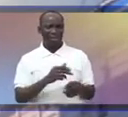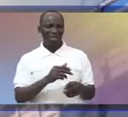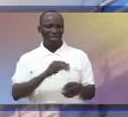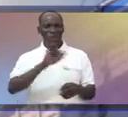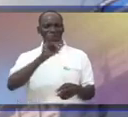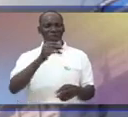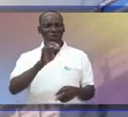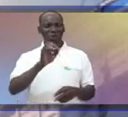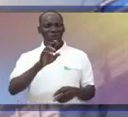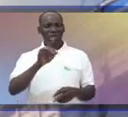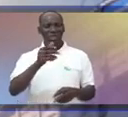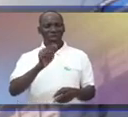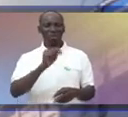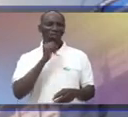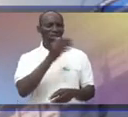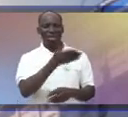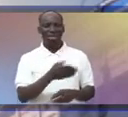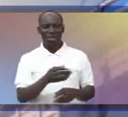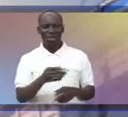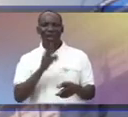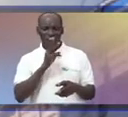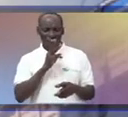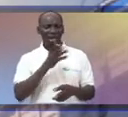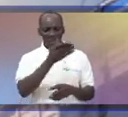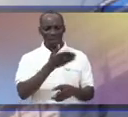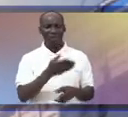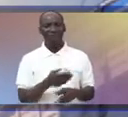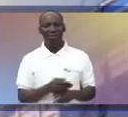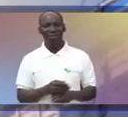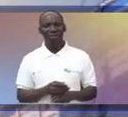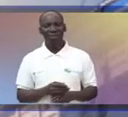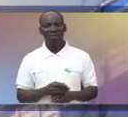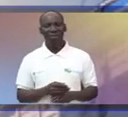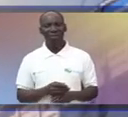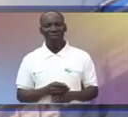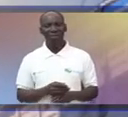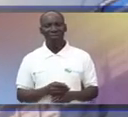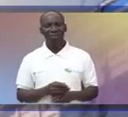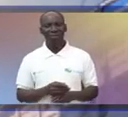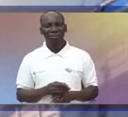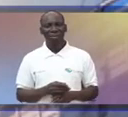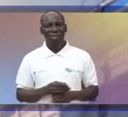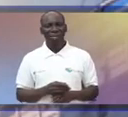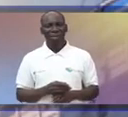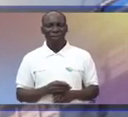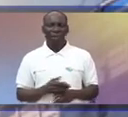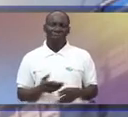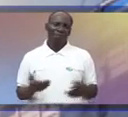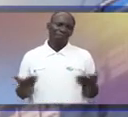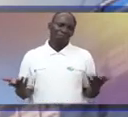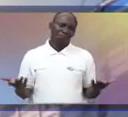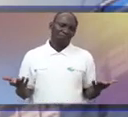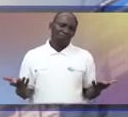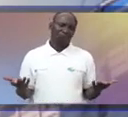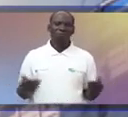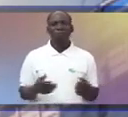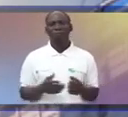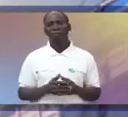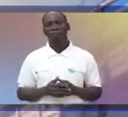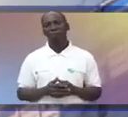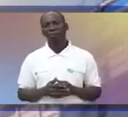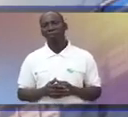de etete wo ho nanso enye good logic emfa na eduru sa point no ena